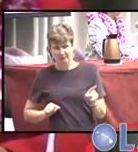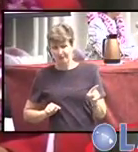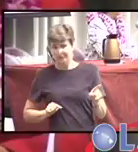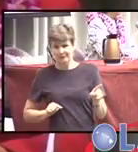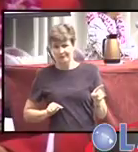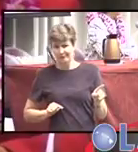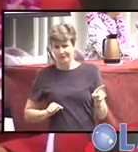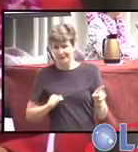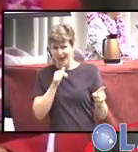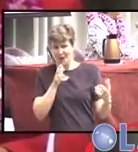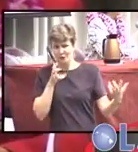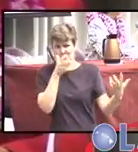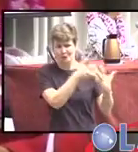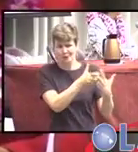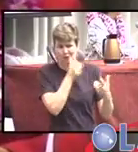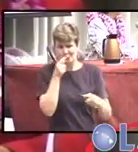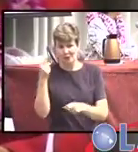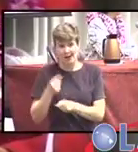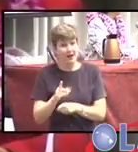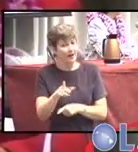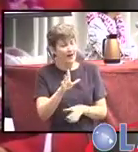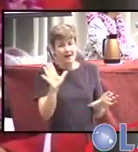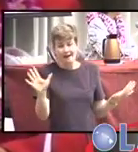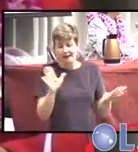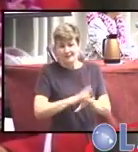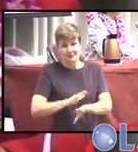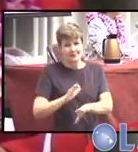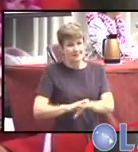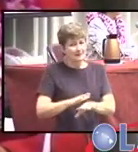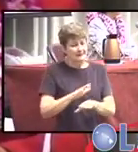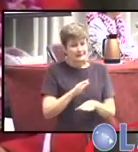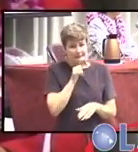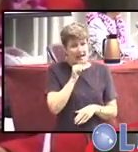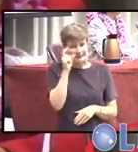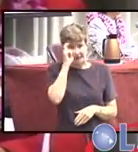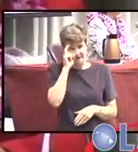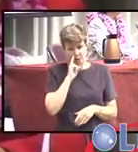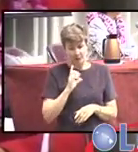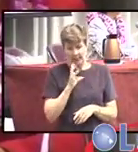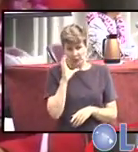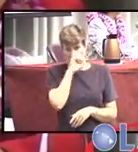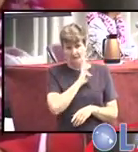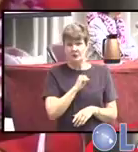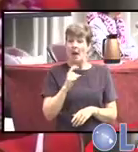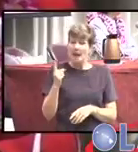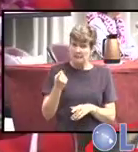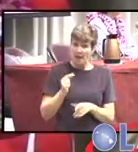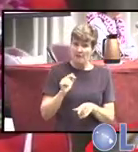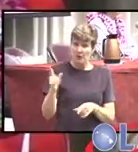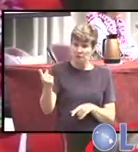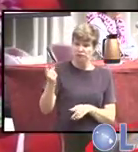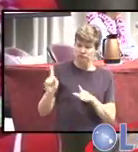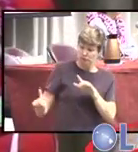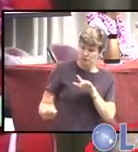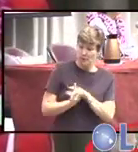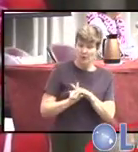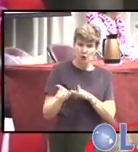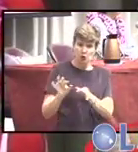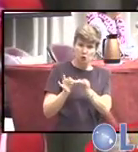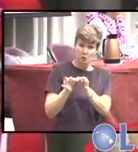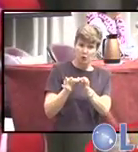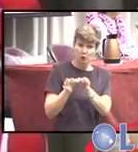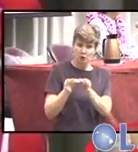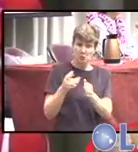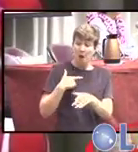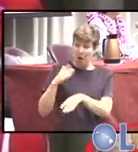correct. It's not safe to assume that just because you have somebody who is functioning as an interpreter who would come and